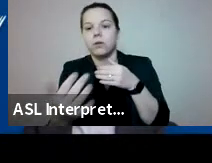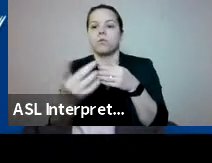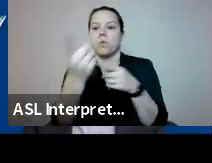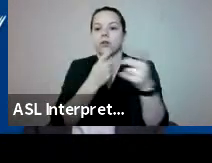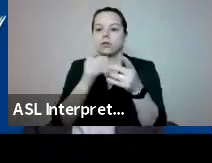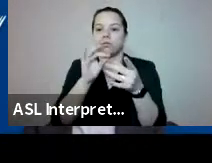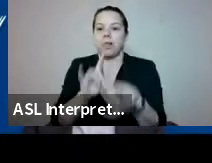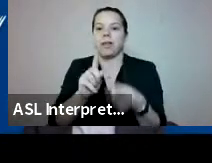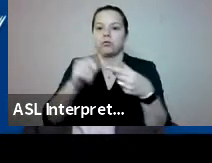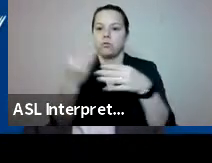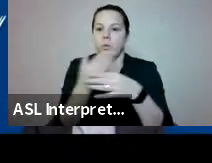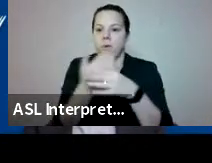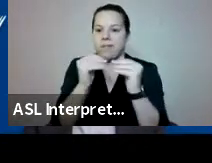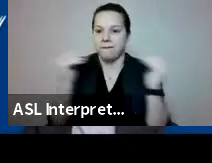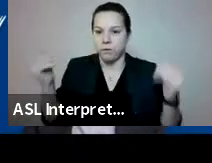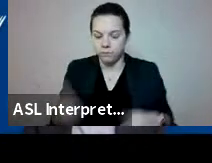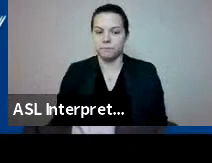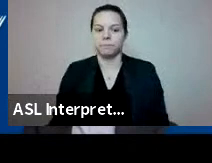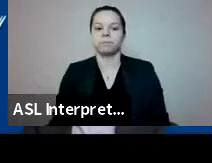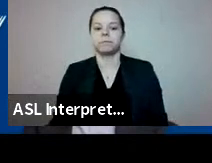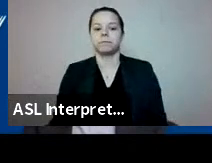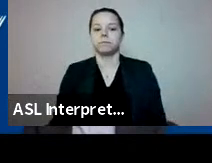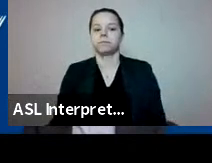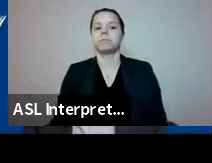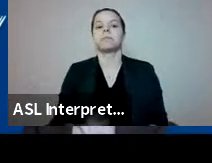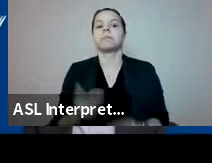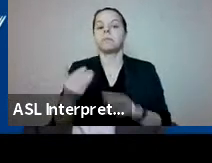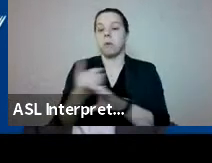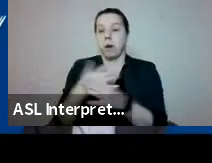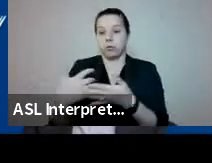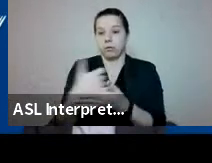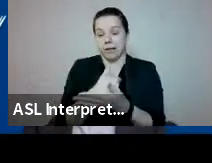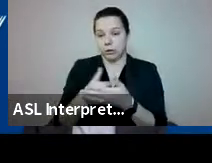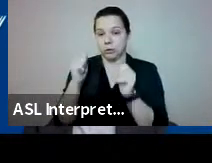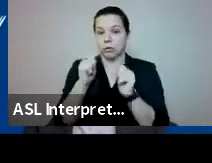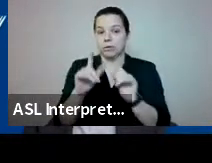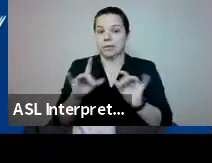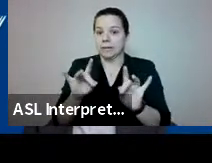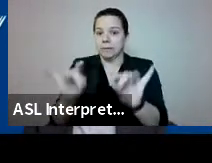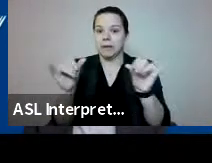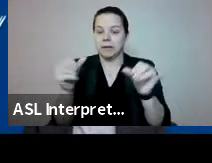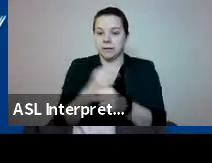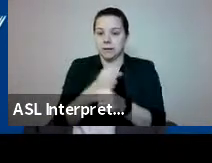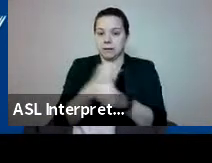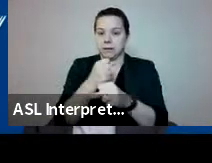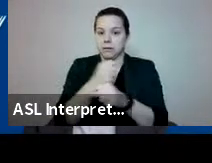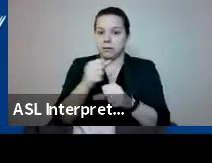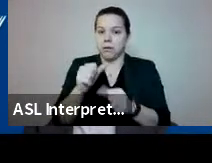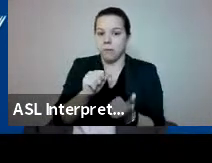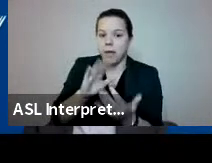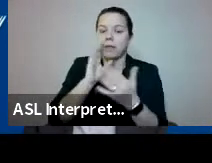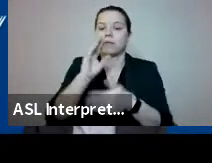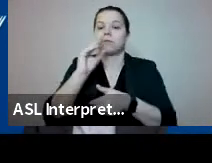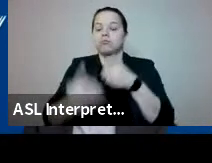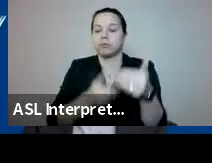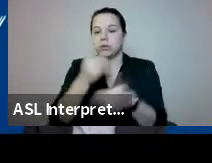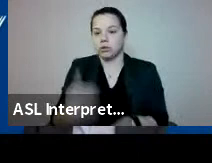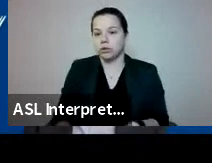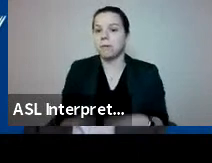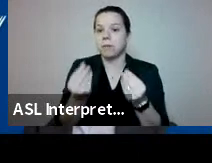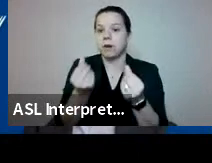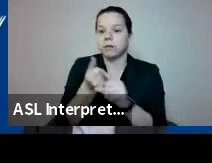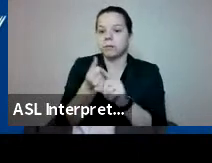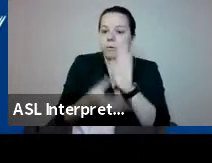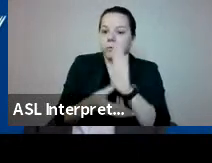annoyance level. Prior to collection, all sampling and statistical methods, recruitment procedures, and materials were reviewed